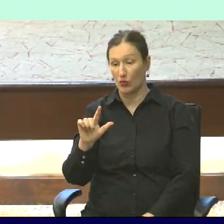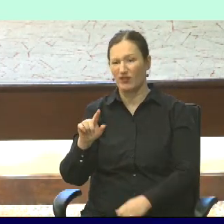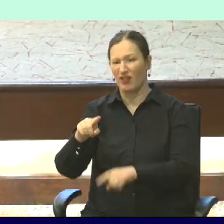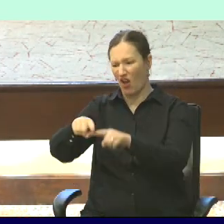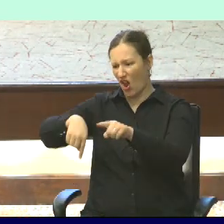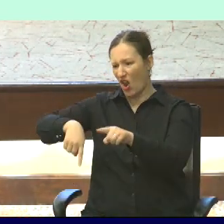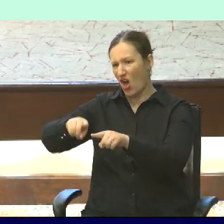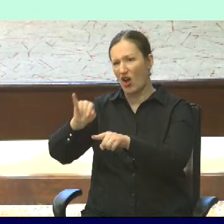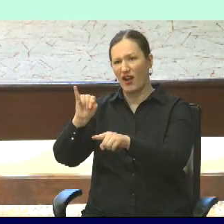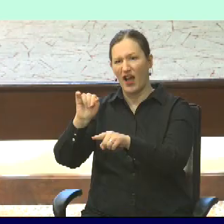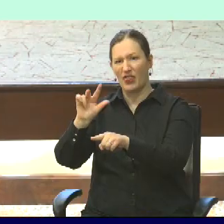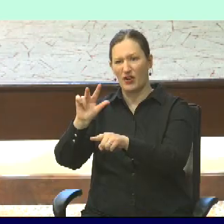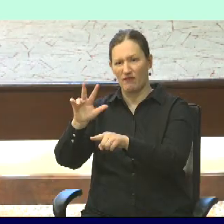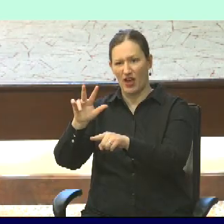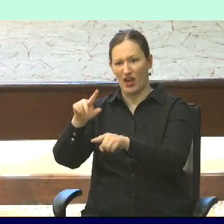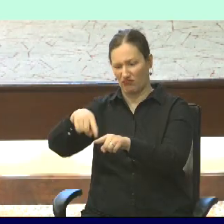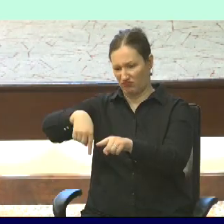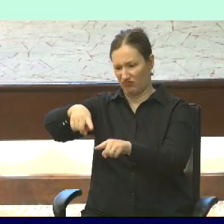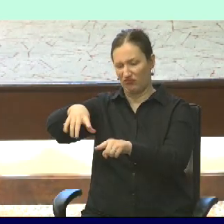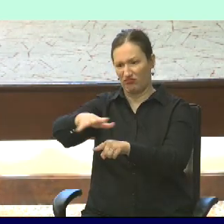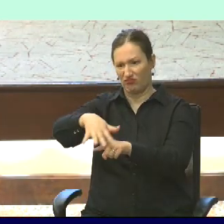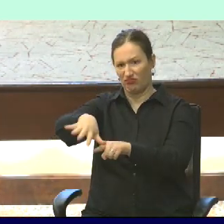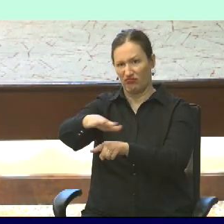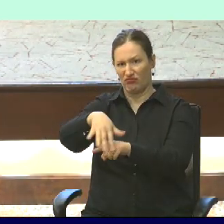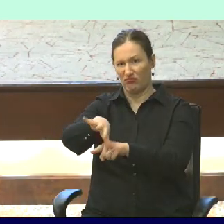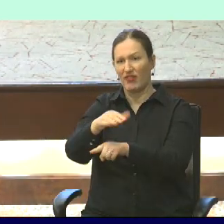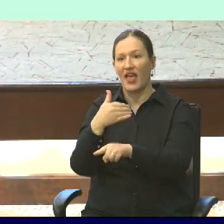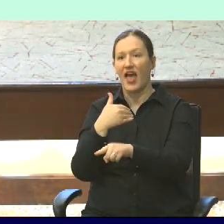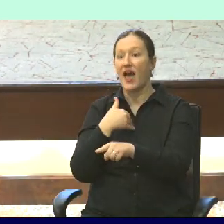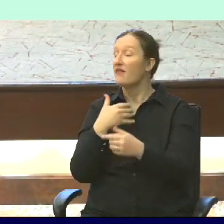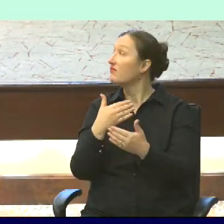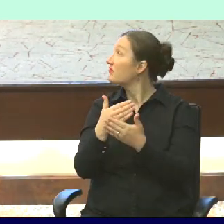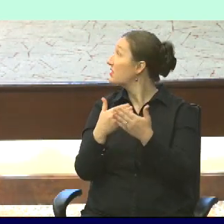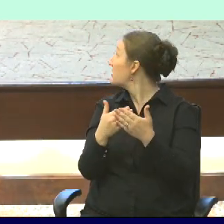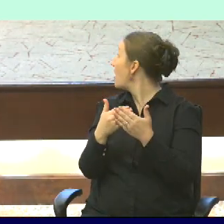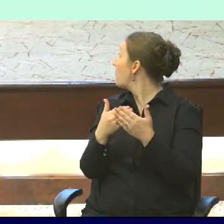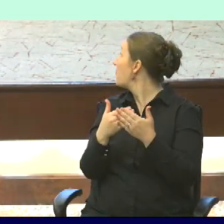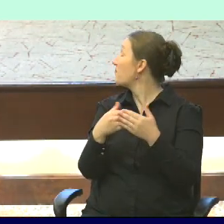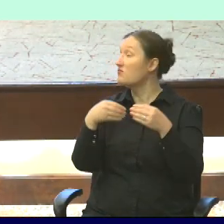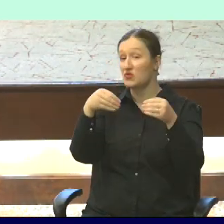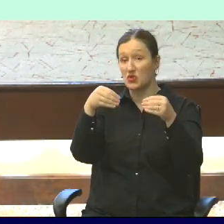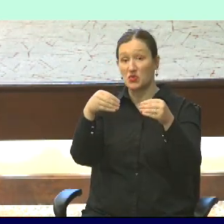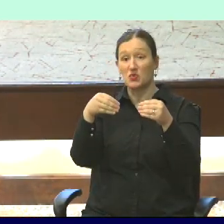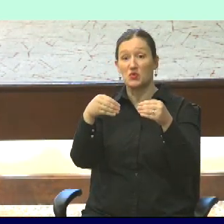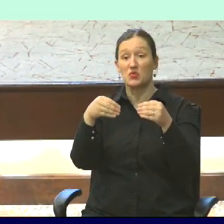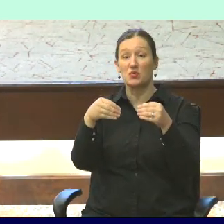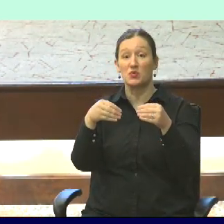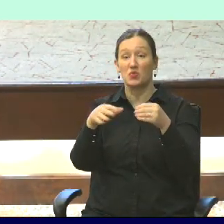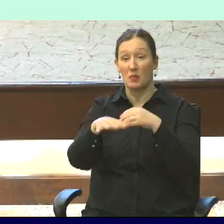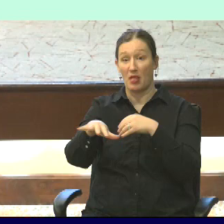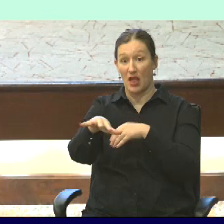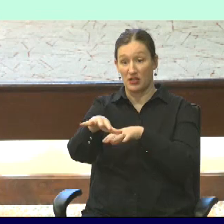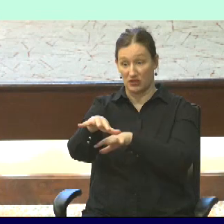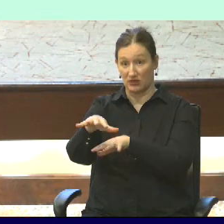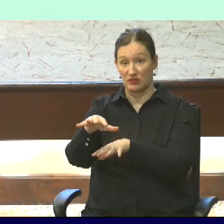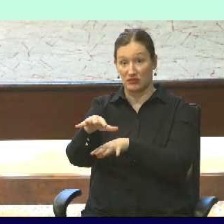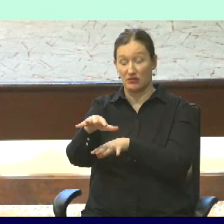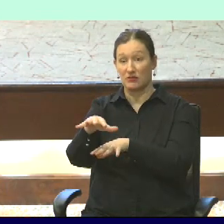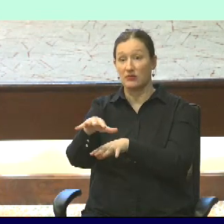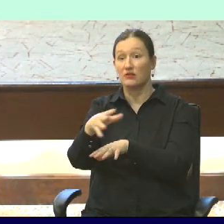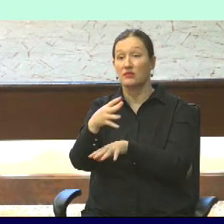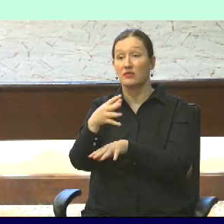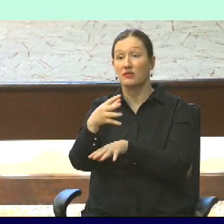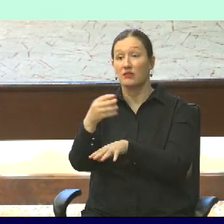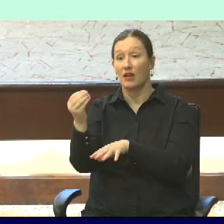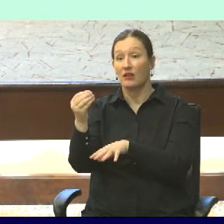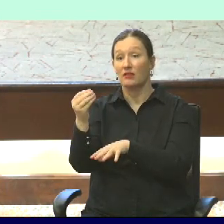I-35, where you would have some retail spaces at the new street intersection along